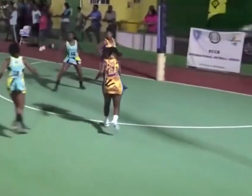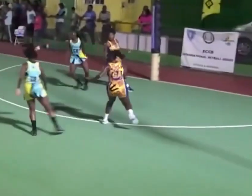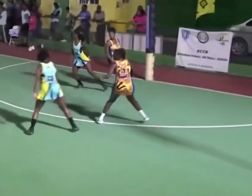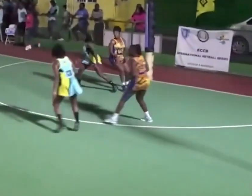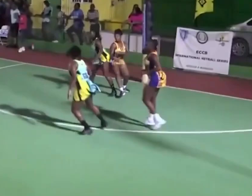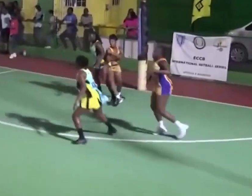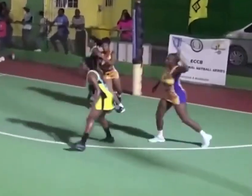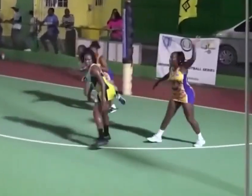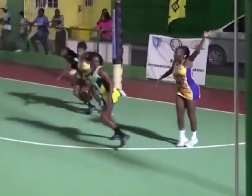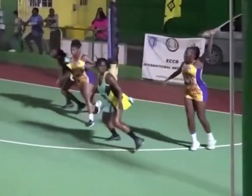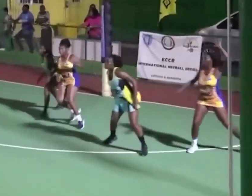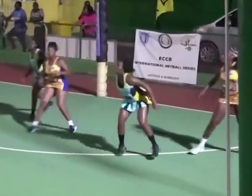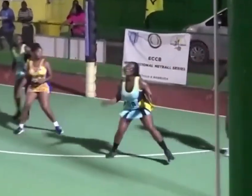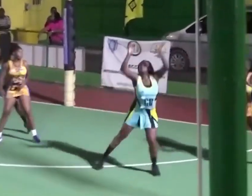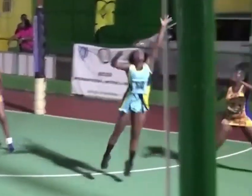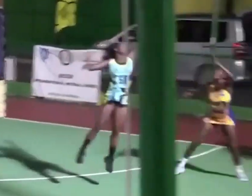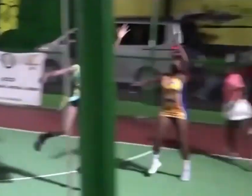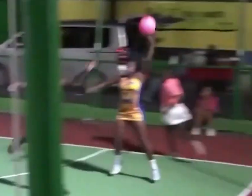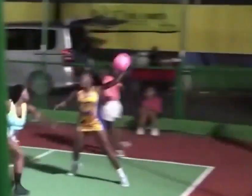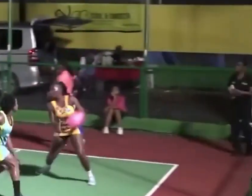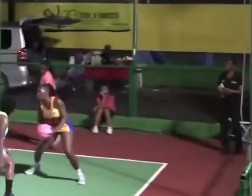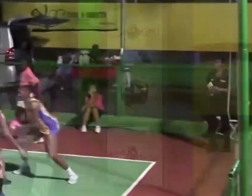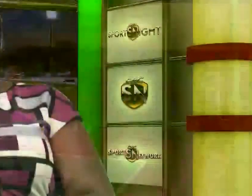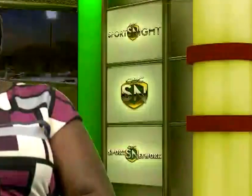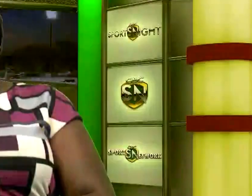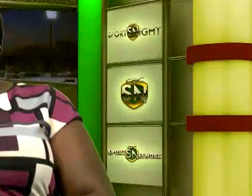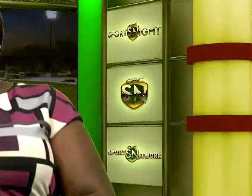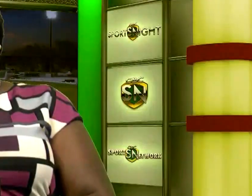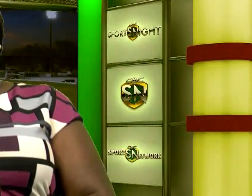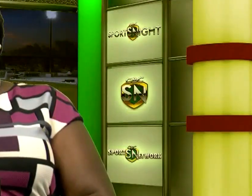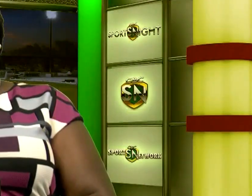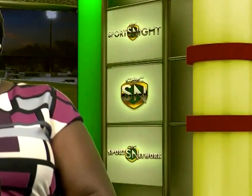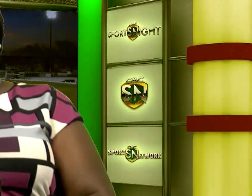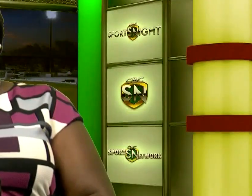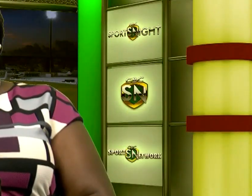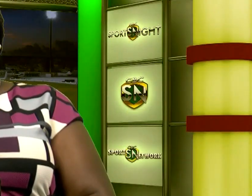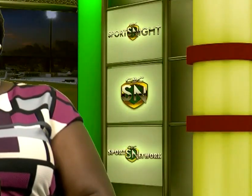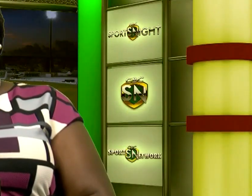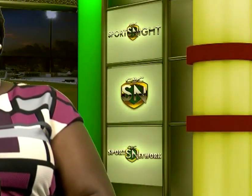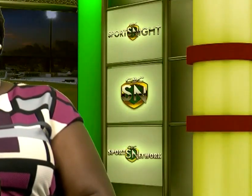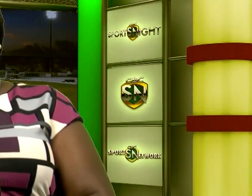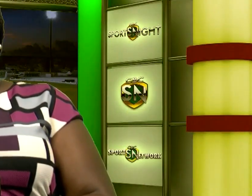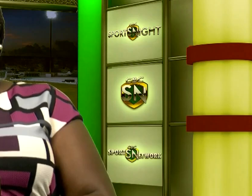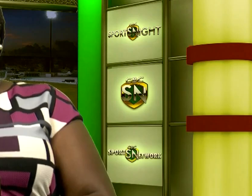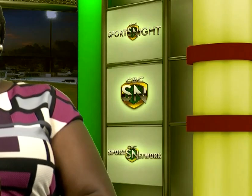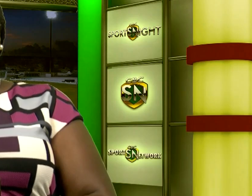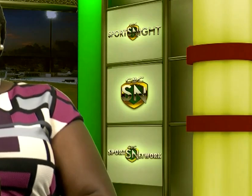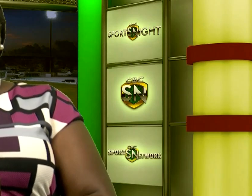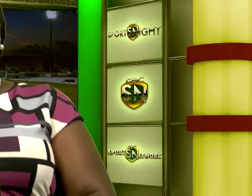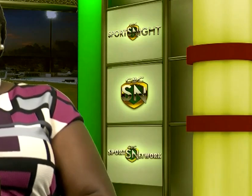down 19 of her 21 attempts. The Bajan Gems this evening defeated St. Kitts and Nevis